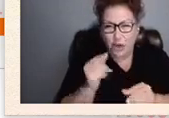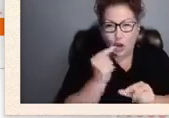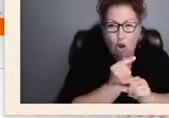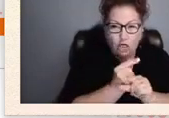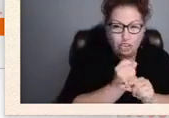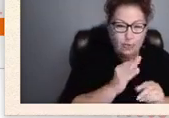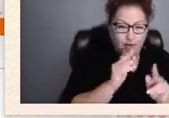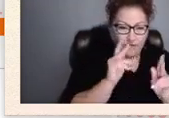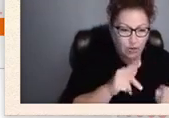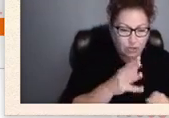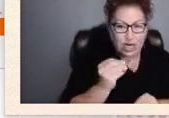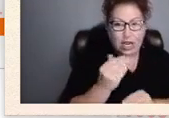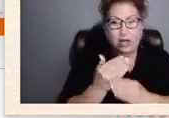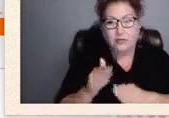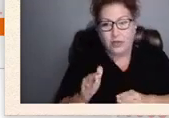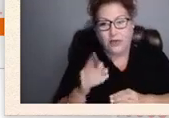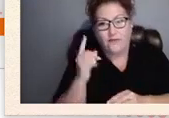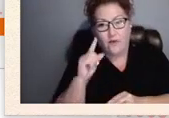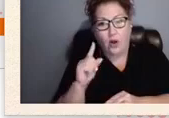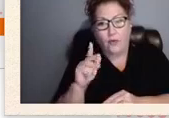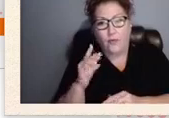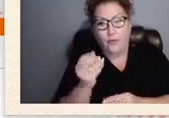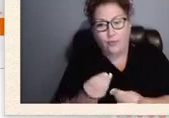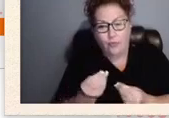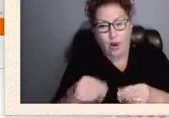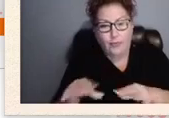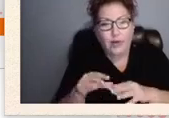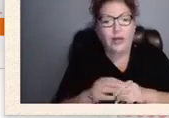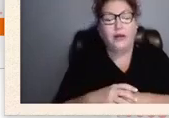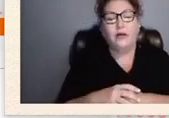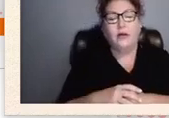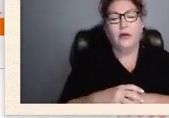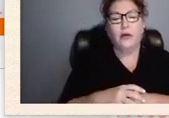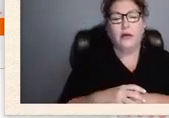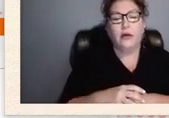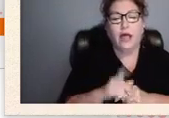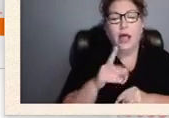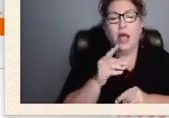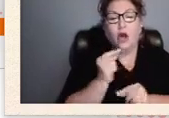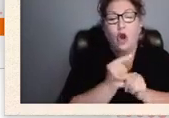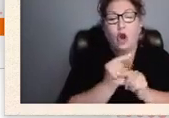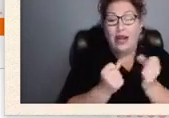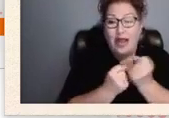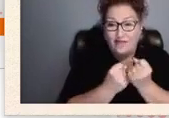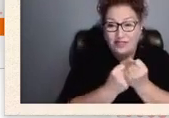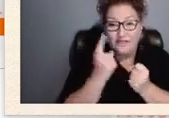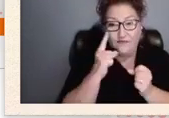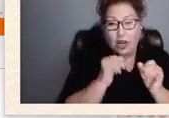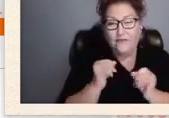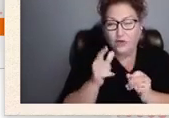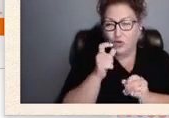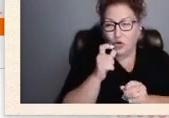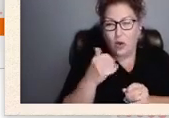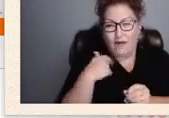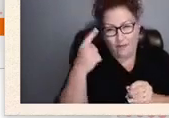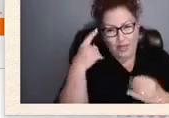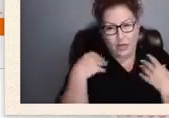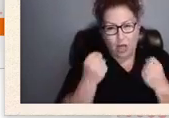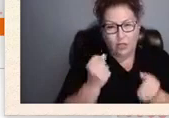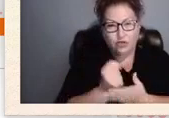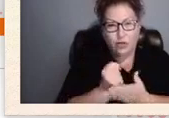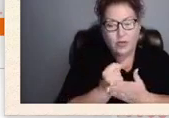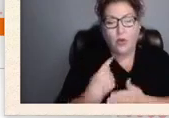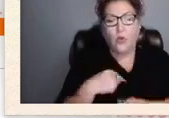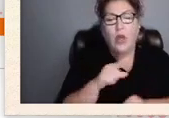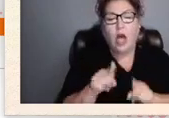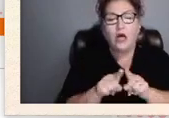property. We also have guardian advocacy for individuals who are receiving mental health treatment. And we also have guardian advocacy for individuals who